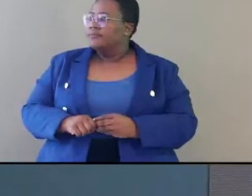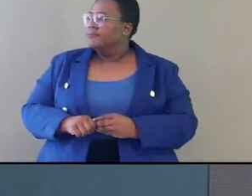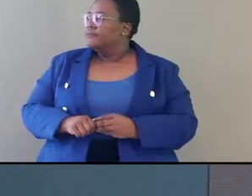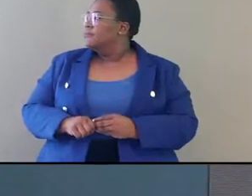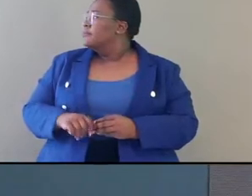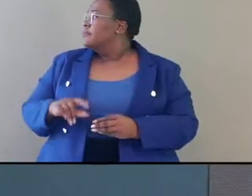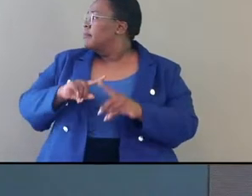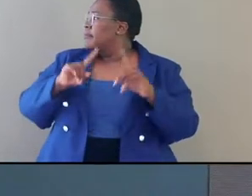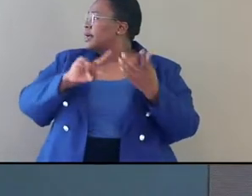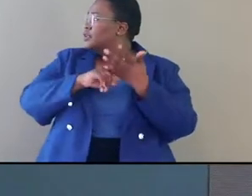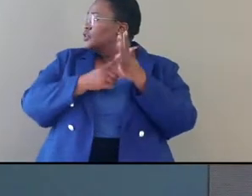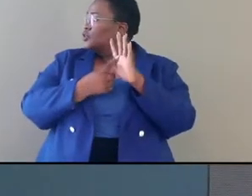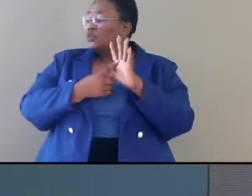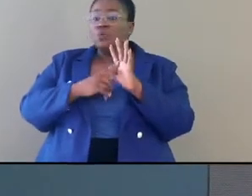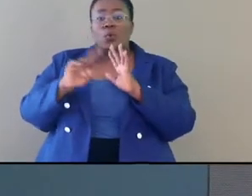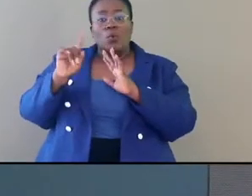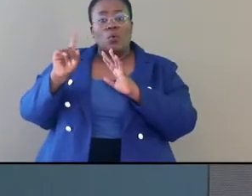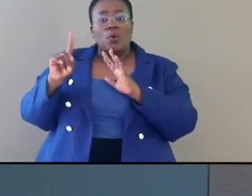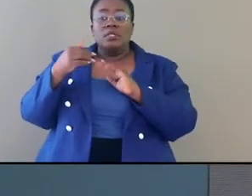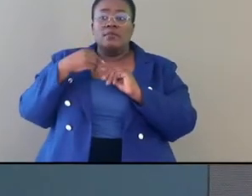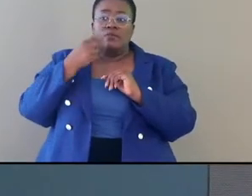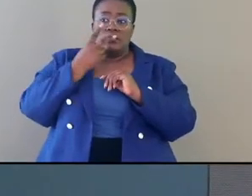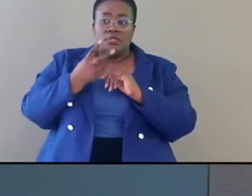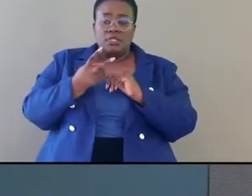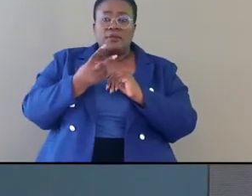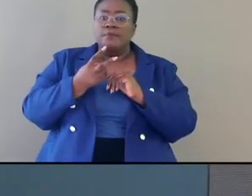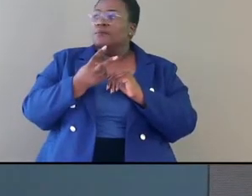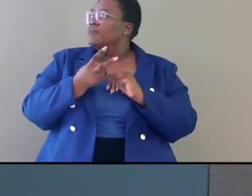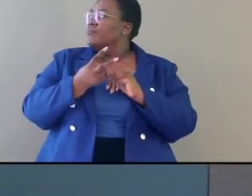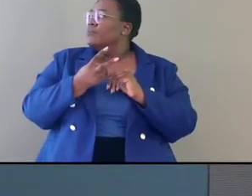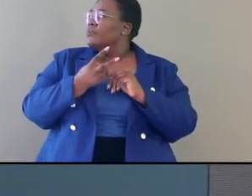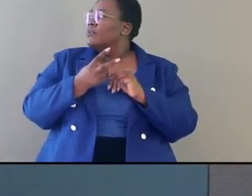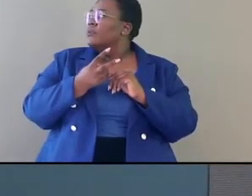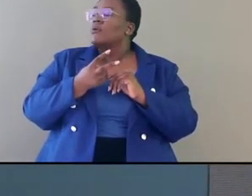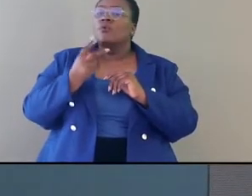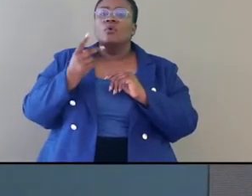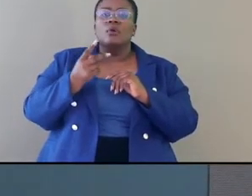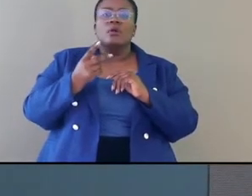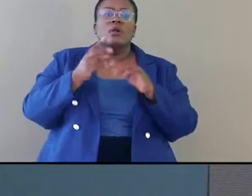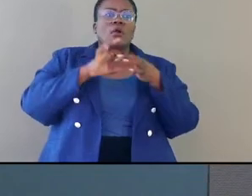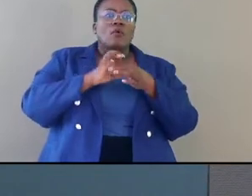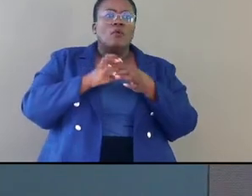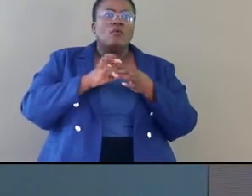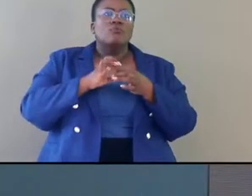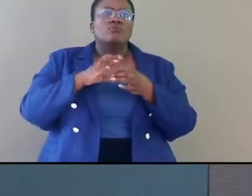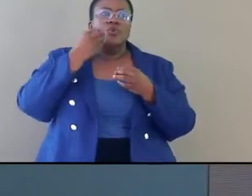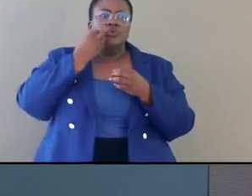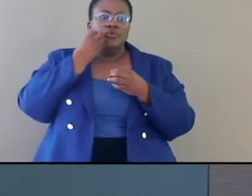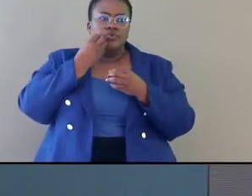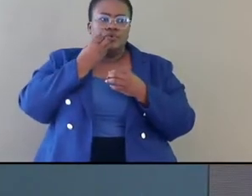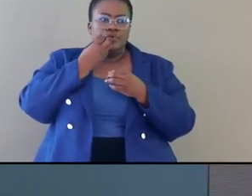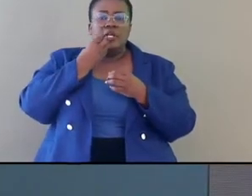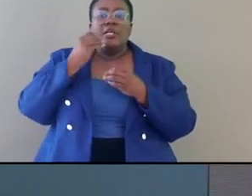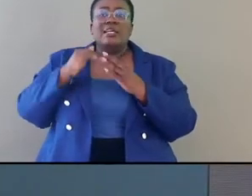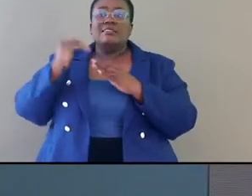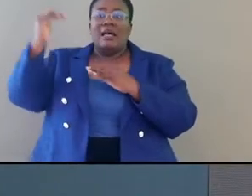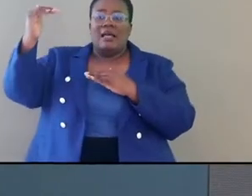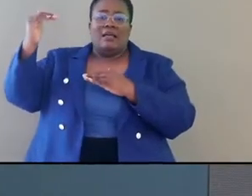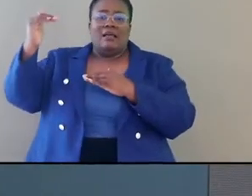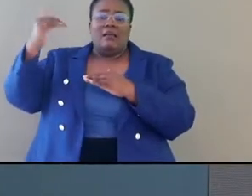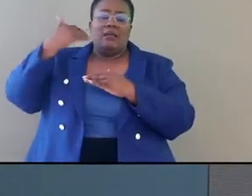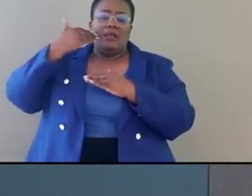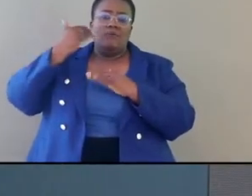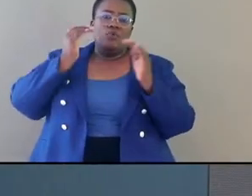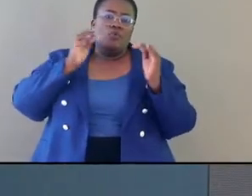basically show that when you look at the average cost of a household food basket it is higher than the national minimum wage. So when we think